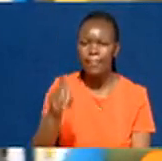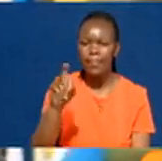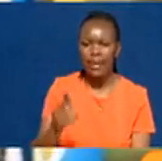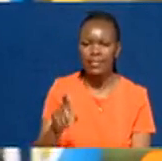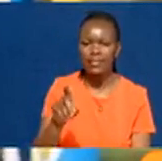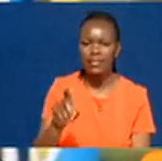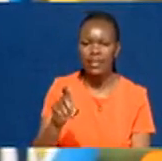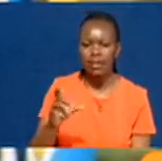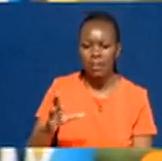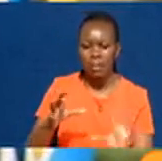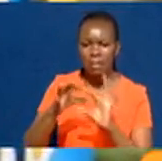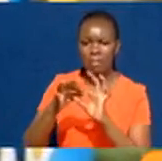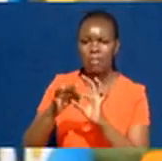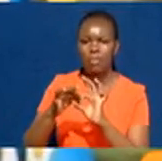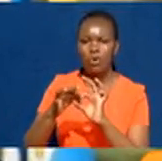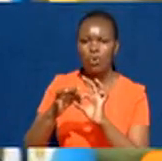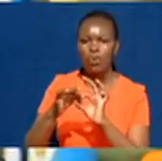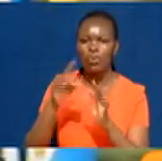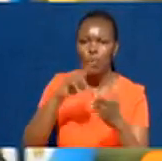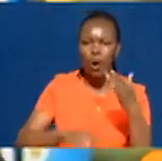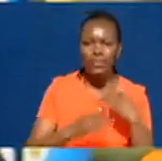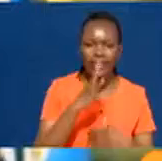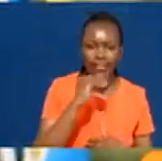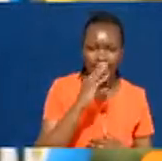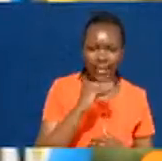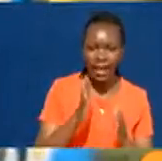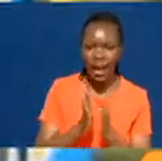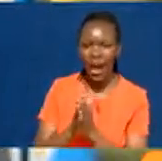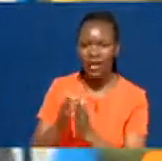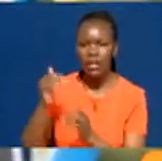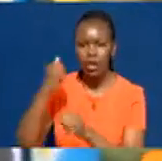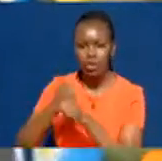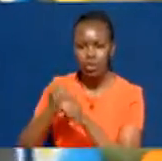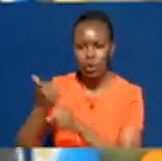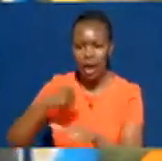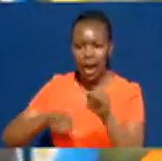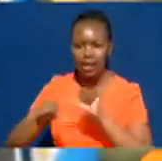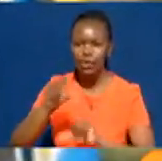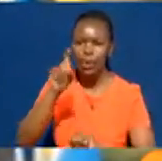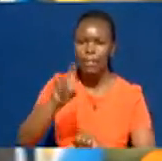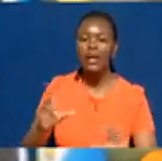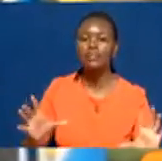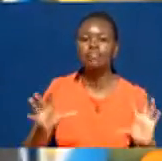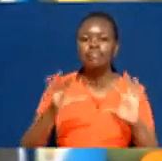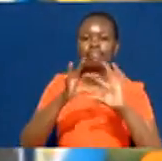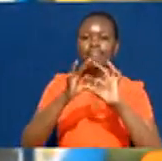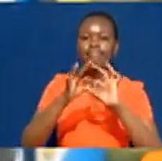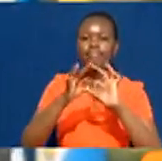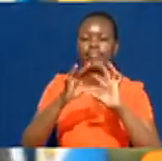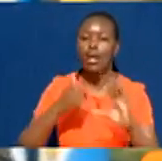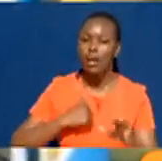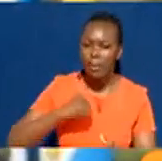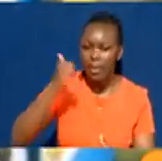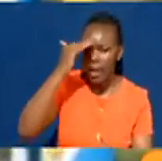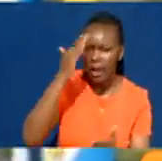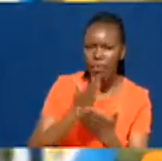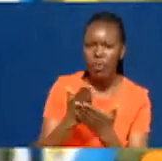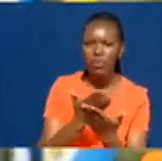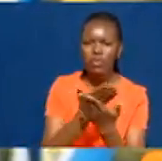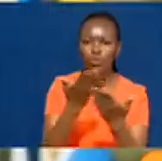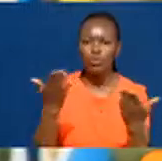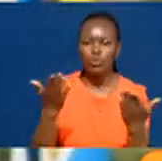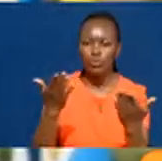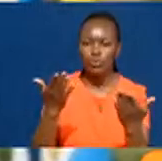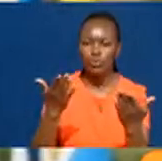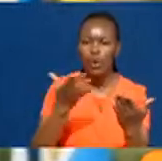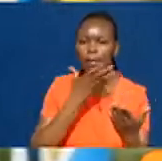match what they say with what they do. I promise you, ladies and gentlemen, that with the